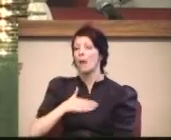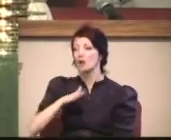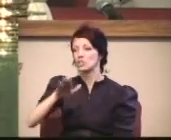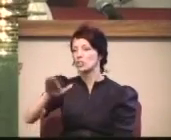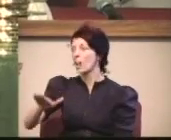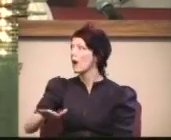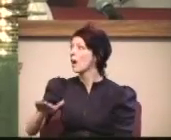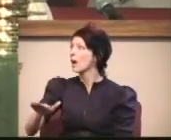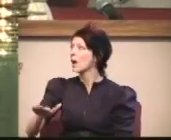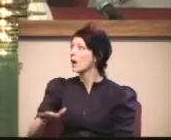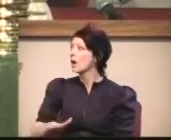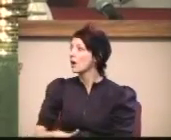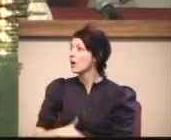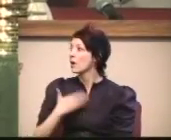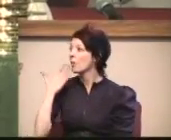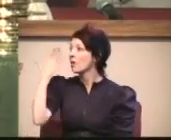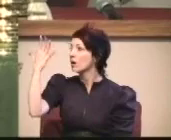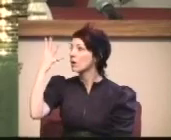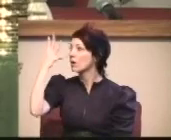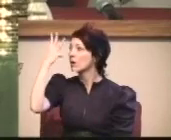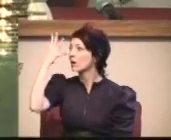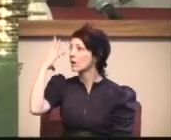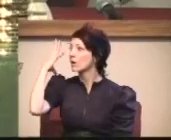child. You're